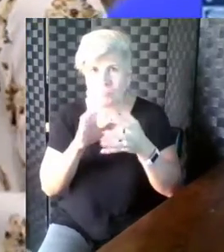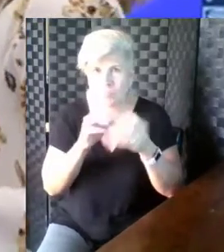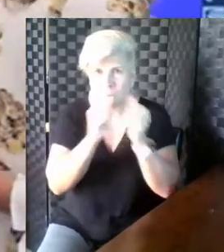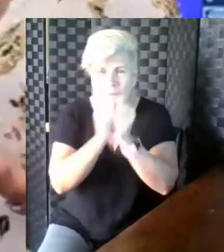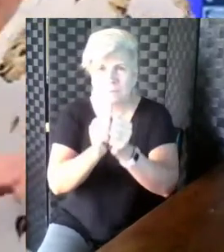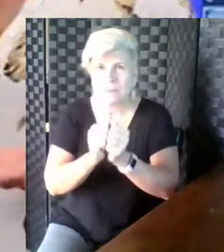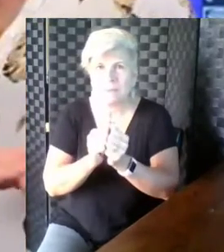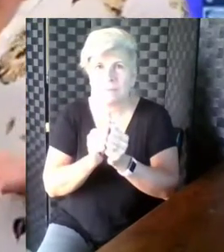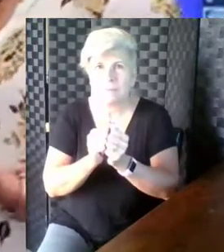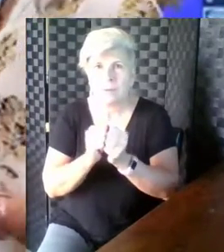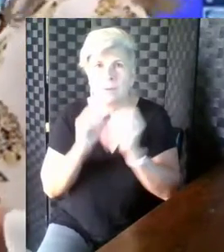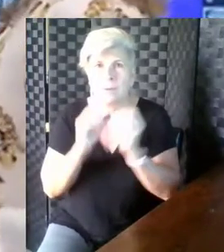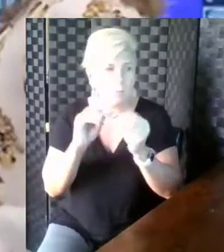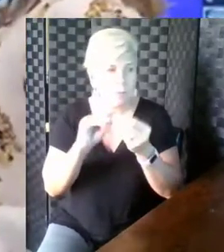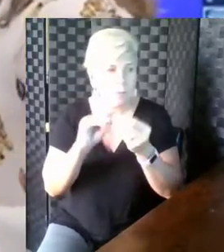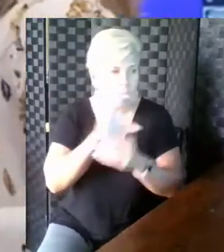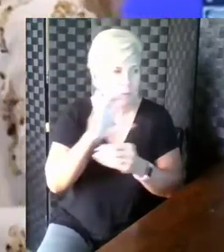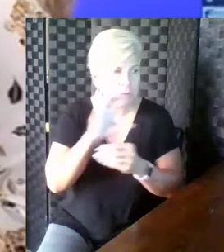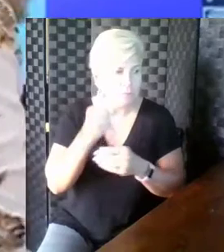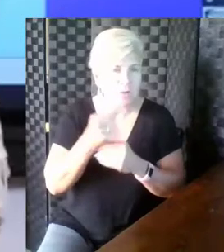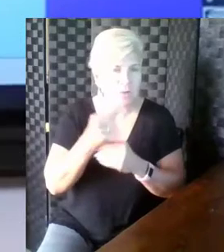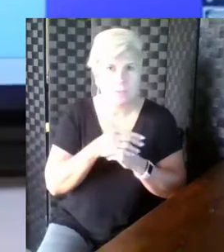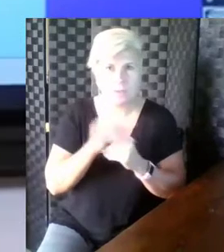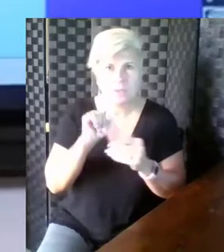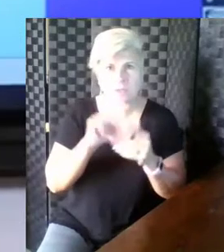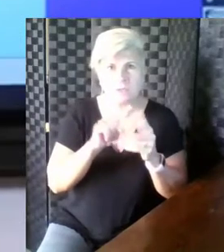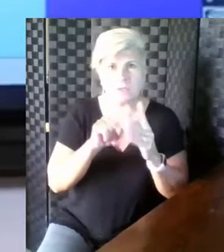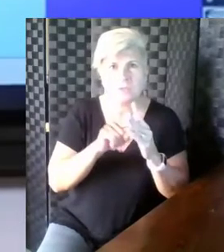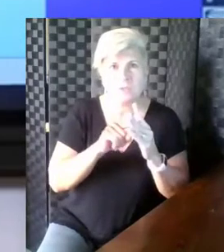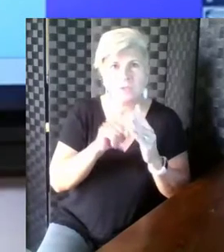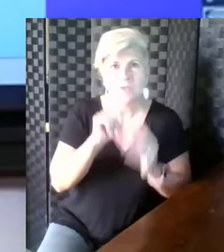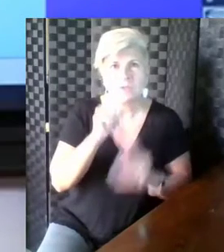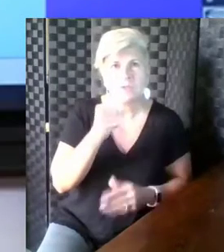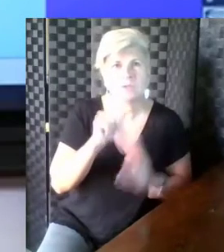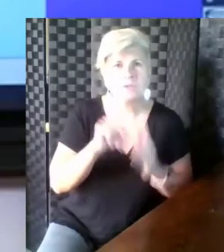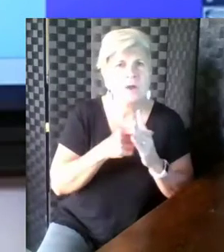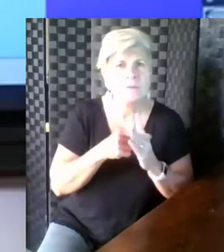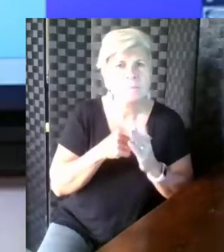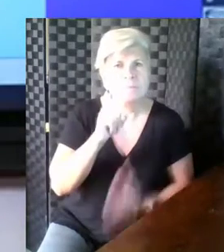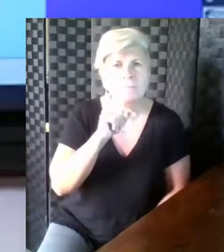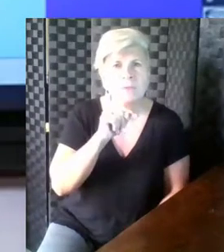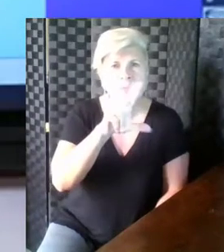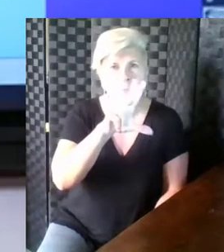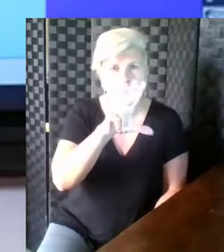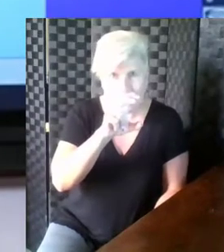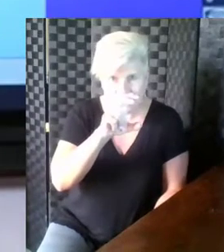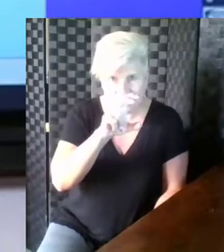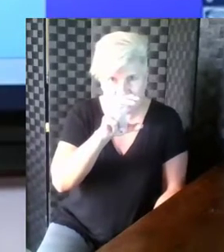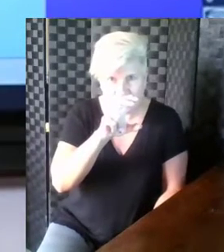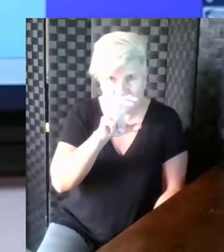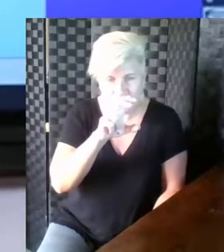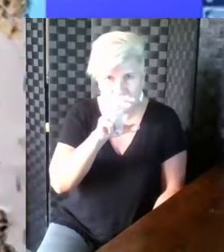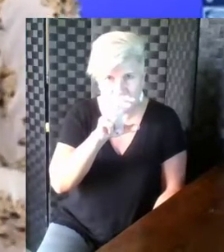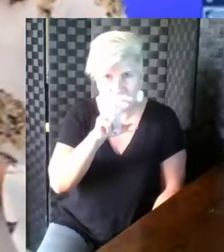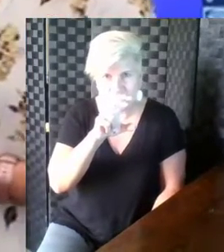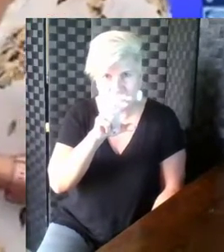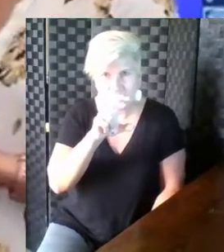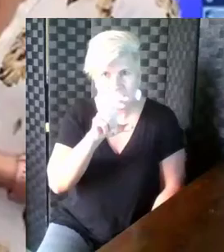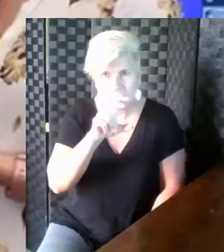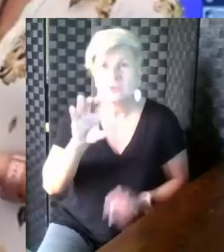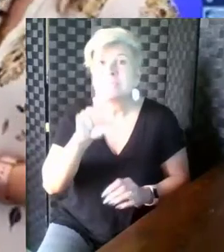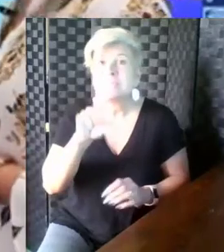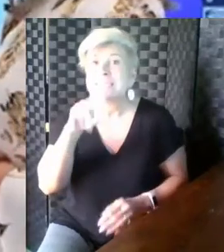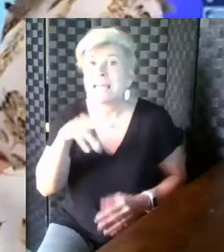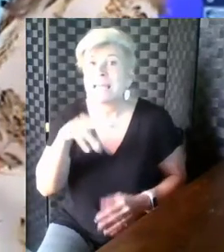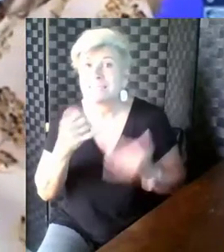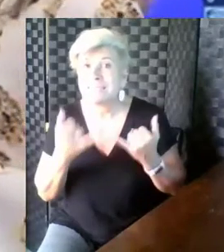them all together. Let's put our hundreds first. I'm going to start here. Let's see. I've got 300. Now let's